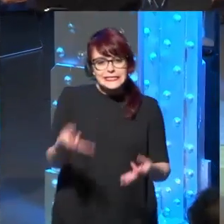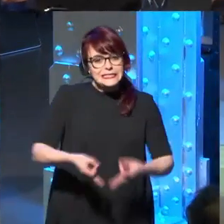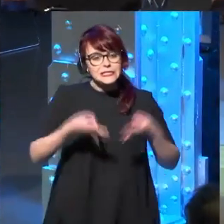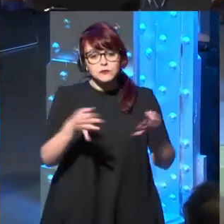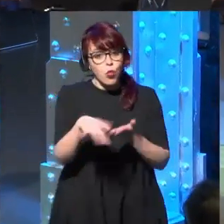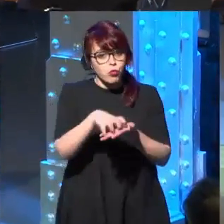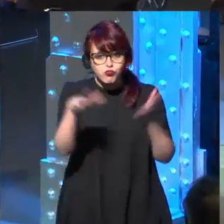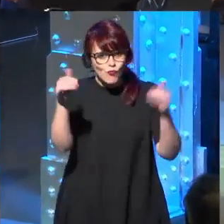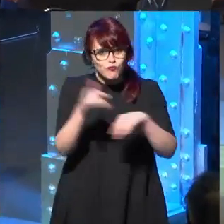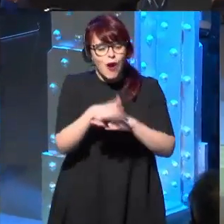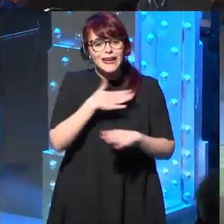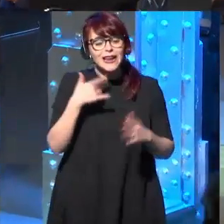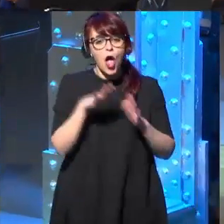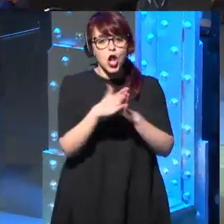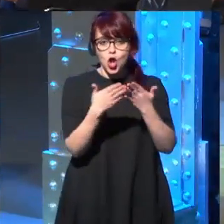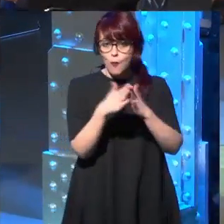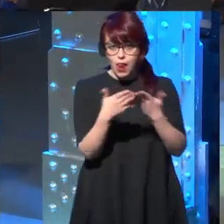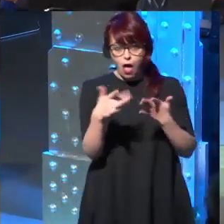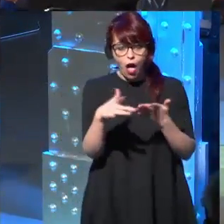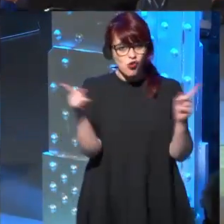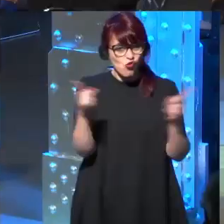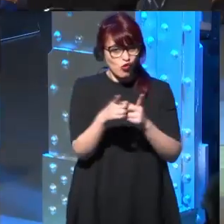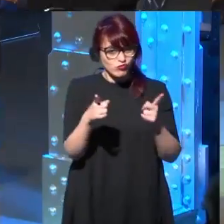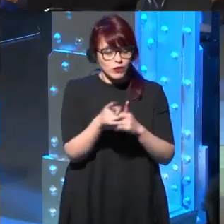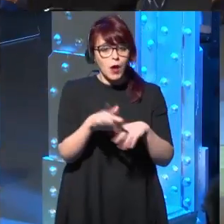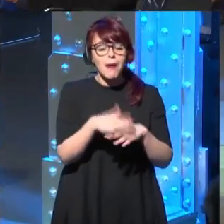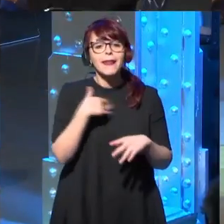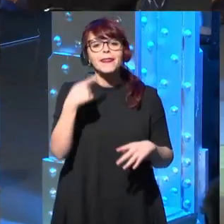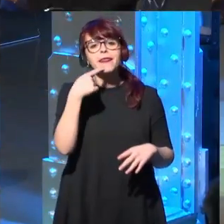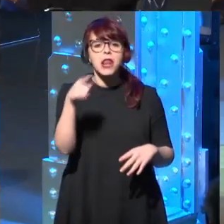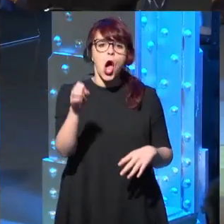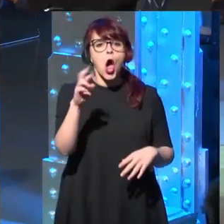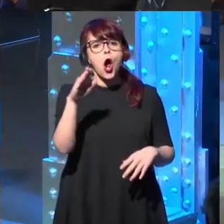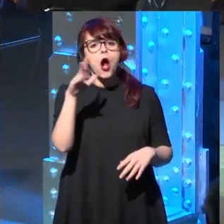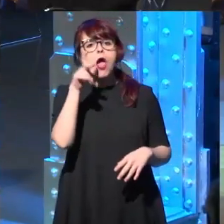that everyone says, your novels are too long, Orhan. And I have two